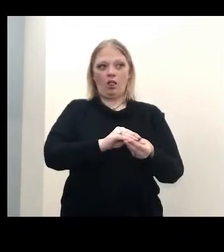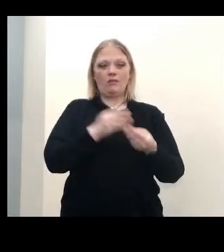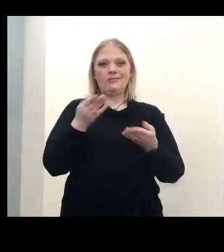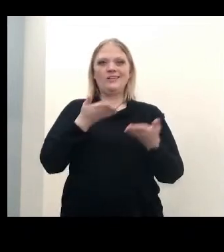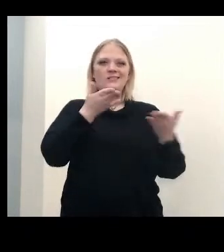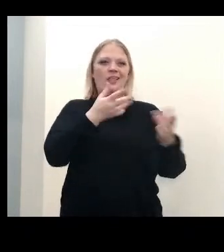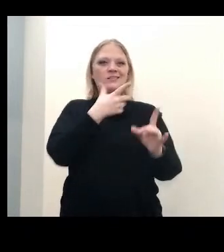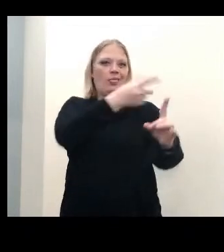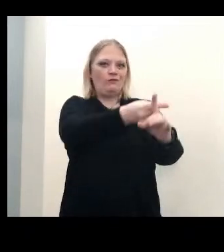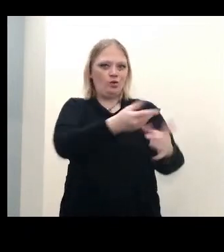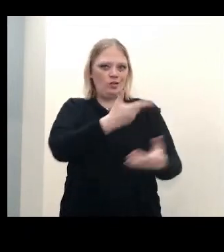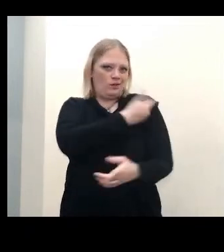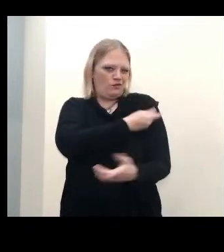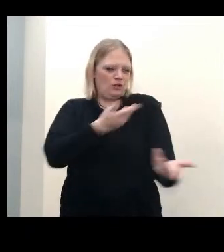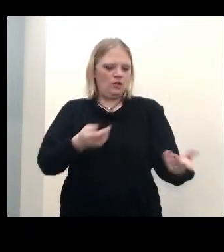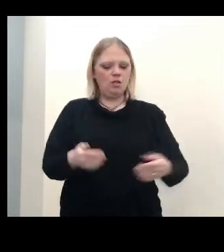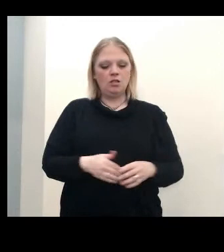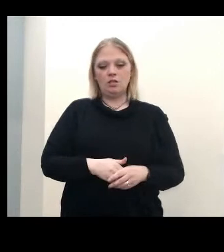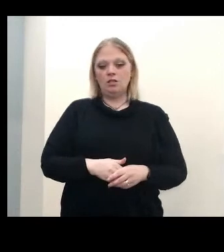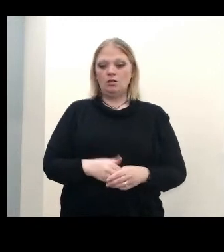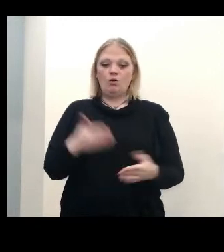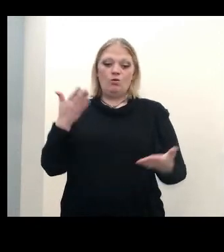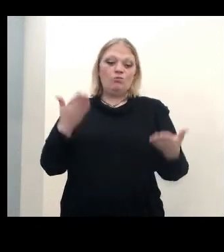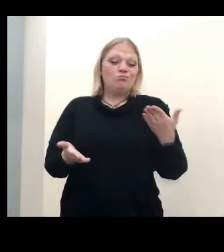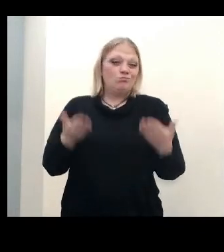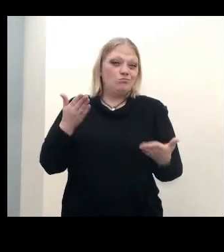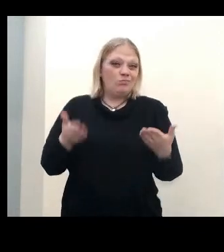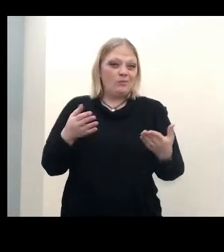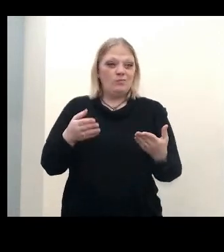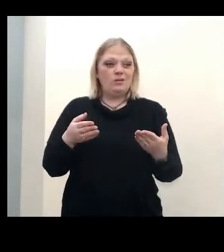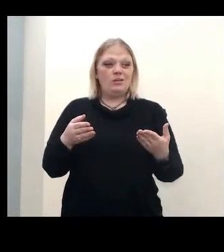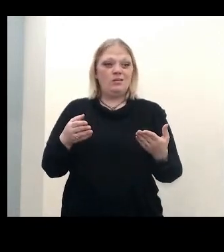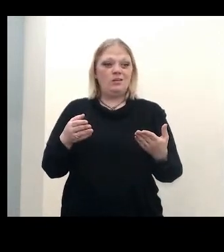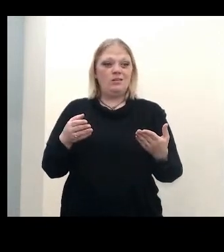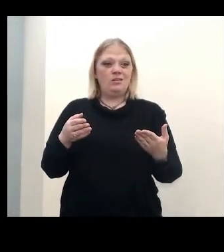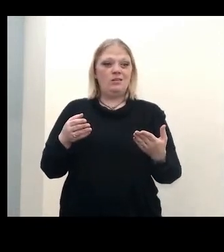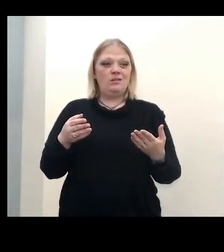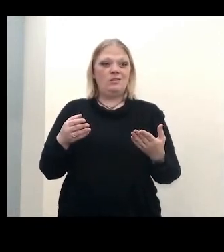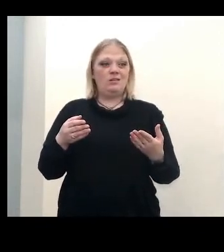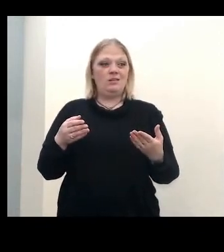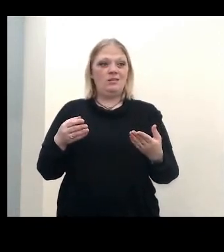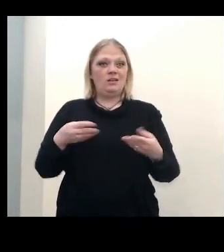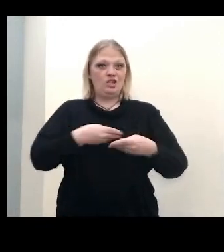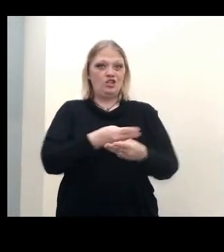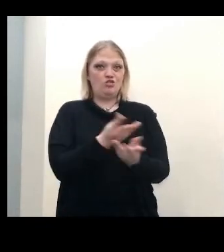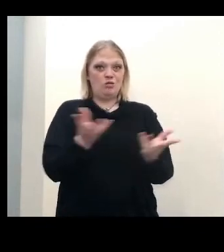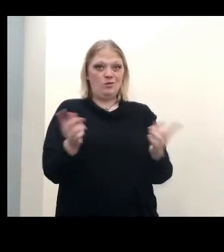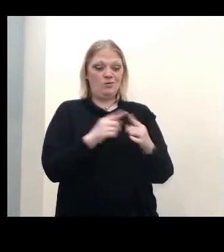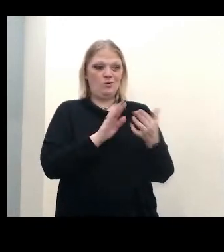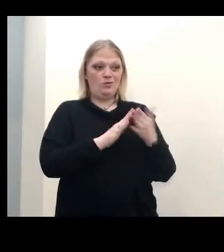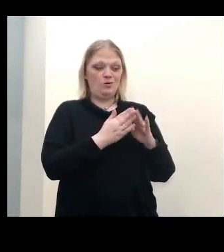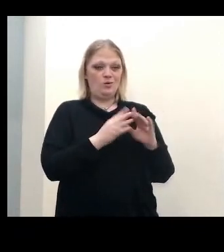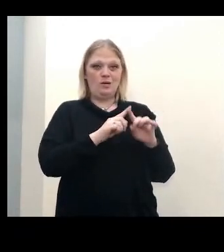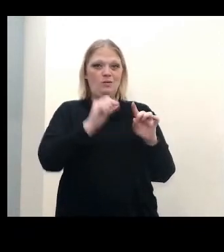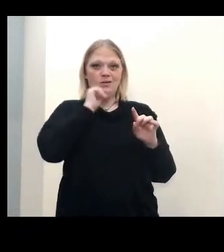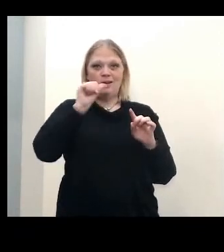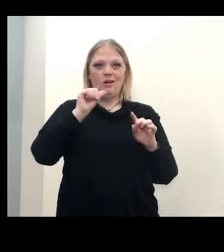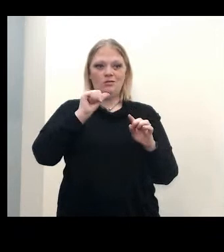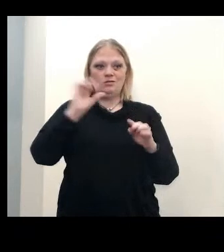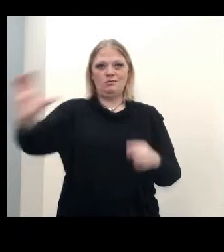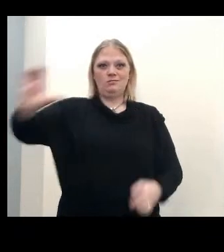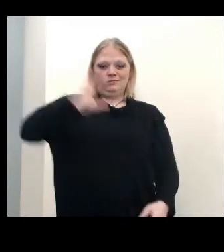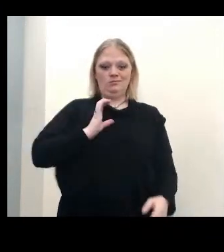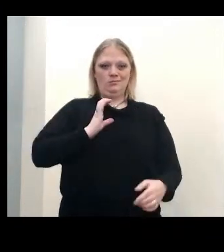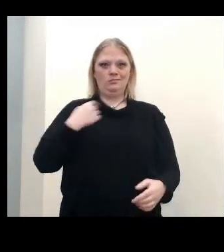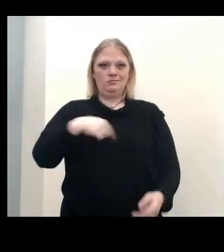all I can say is it probably was distributed in our community, but it just didn't all go to Erie County.